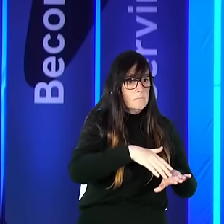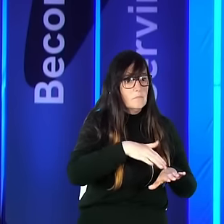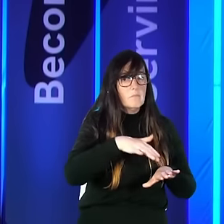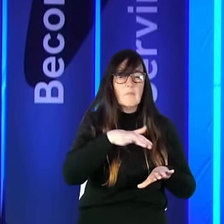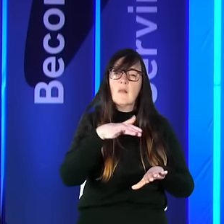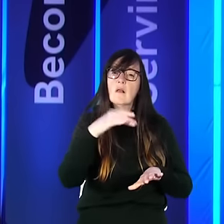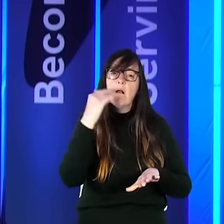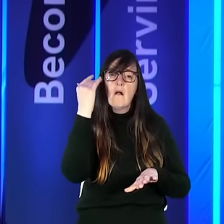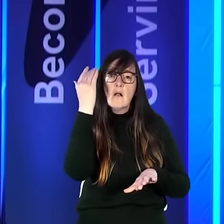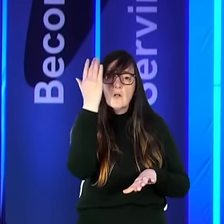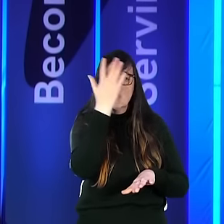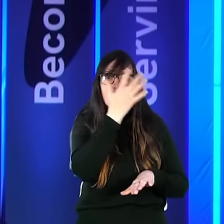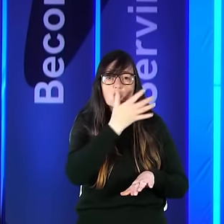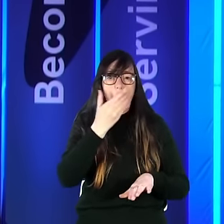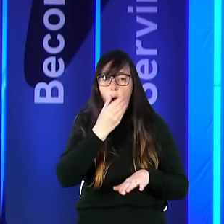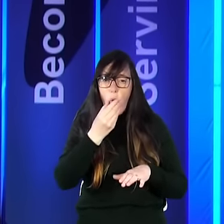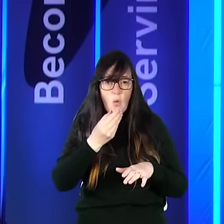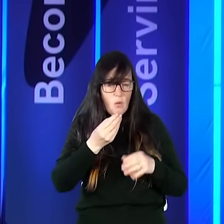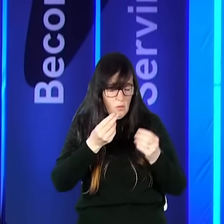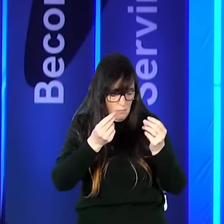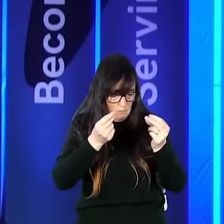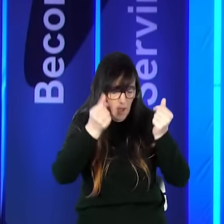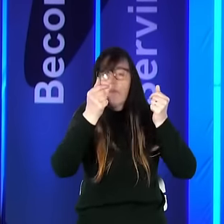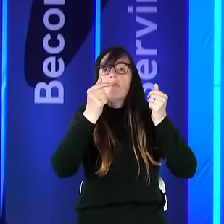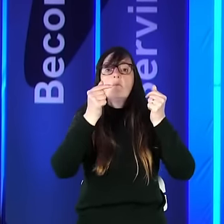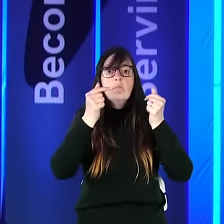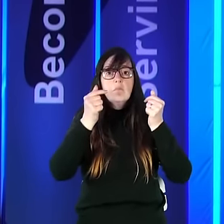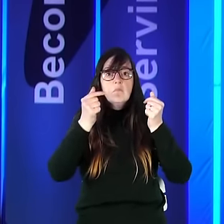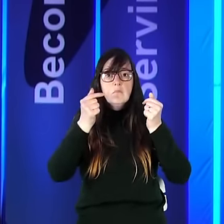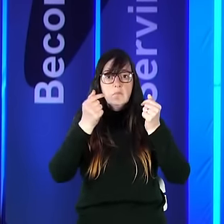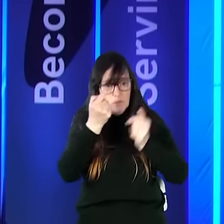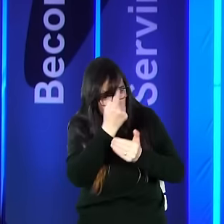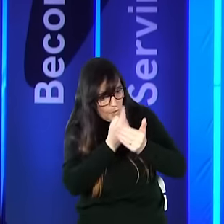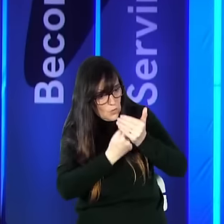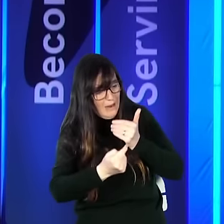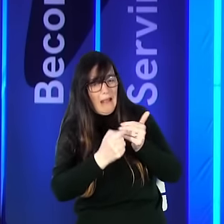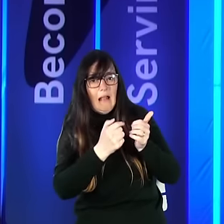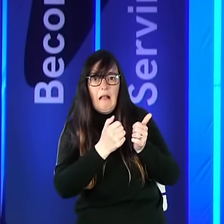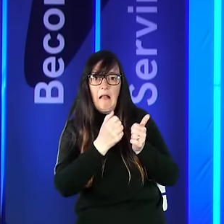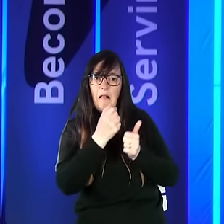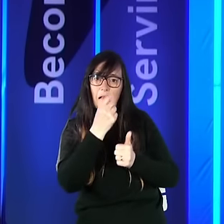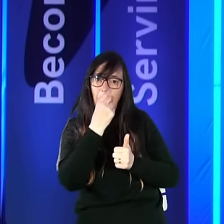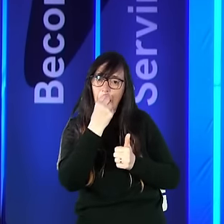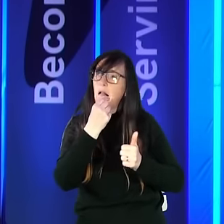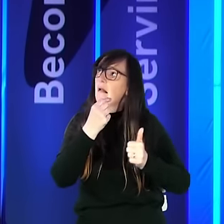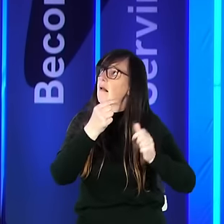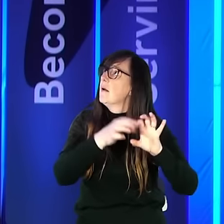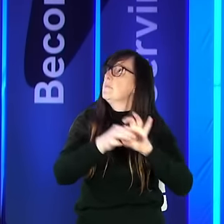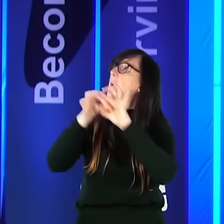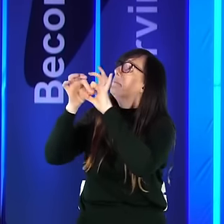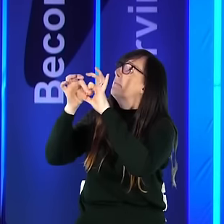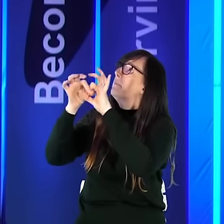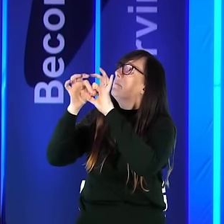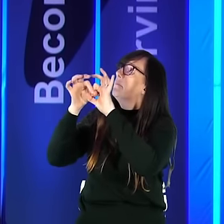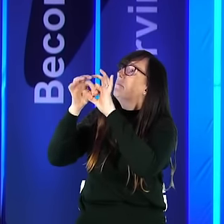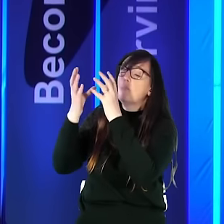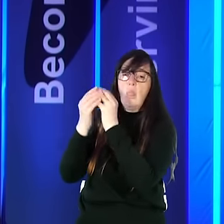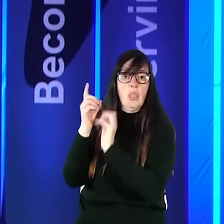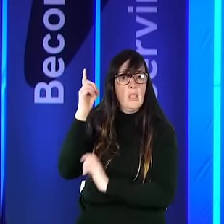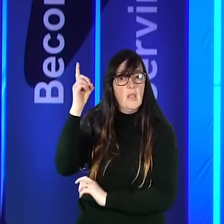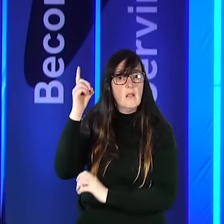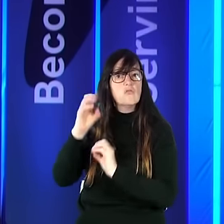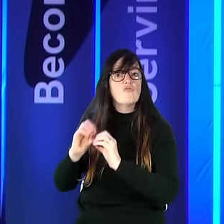is brought into existence, a soul with the unique ability to be in relationship with his or her creator.